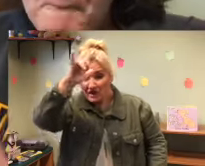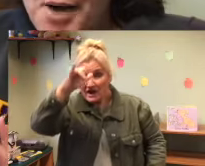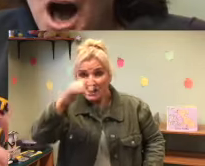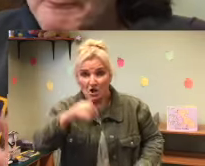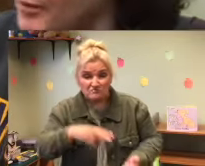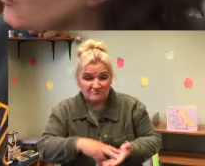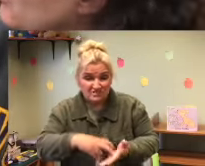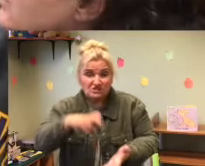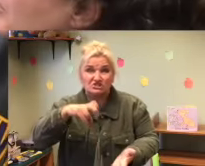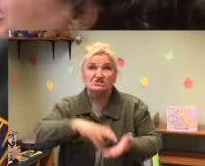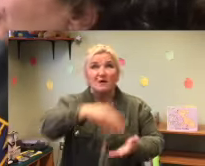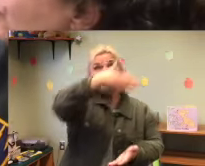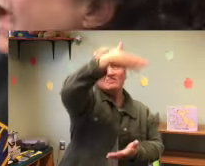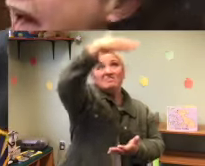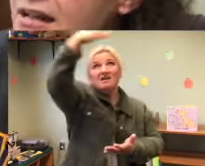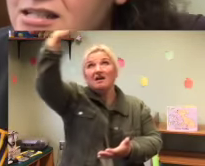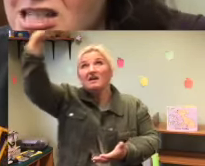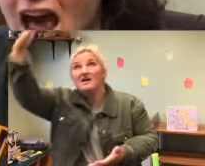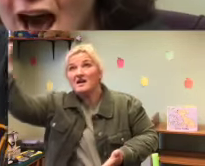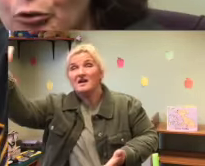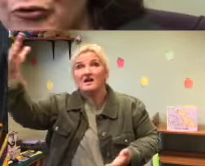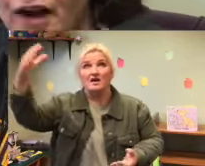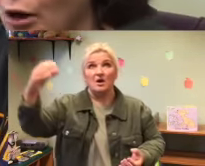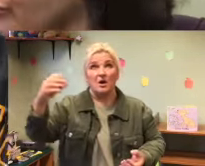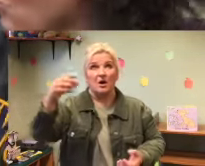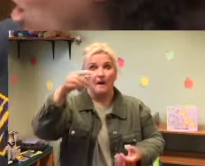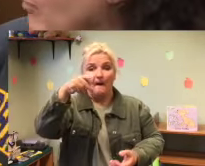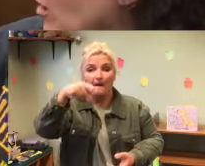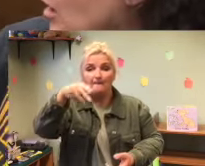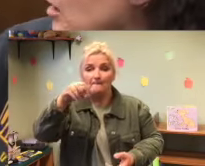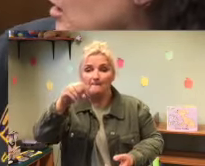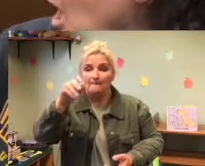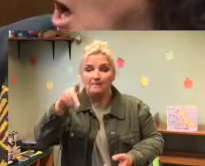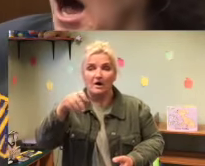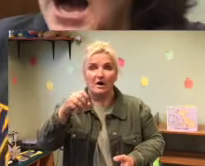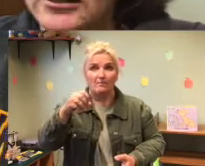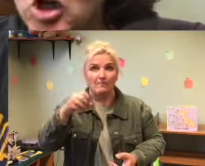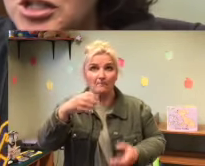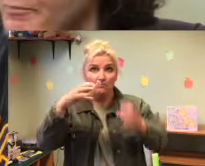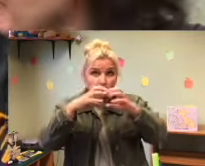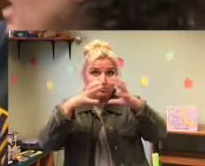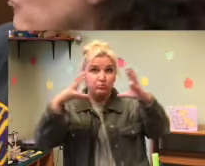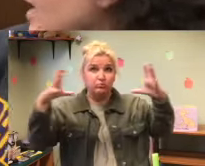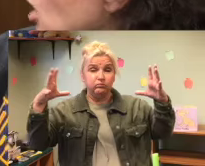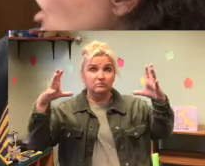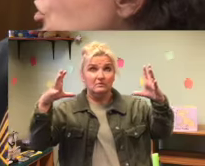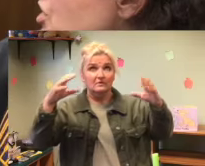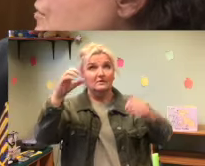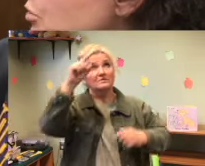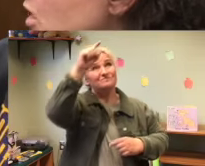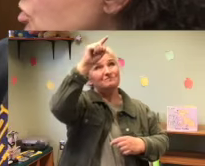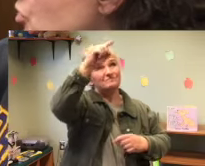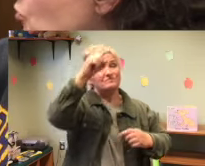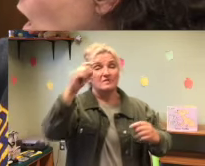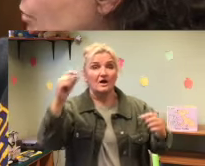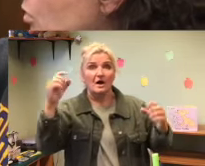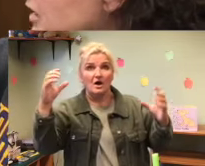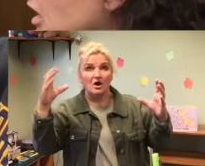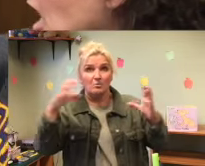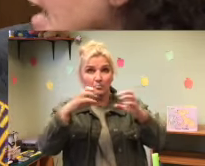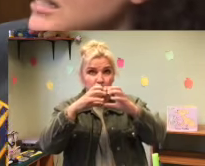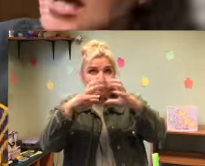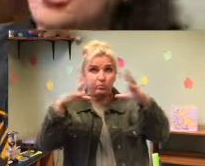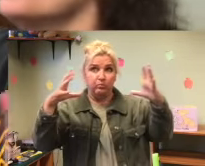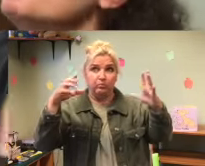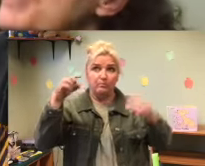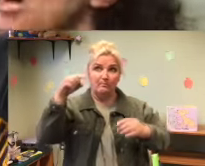tusk. Pop went the balloon, and down fell the robber. I looked up at my rhinoceros and pointed to the robber and